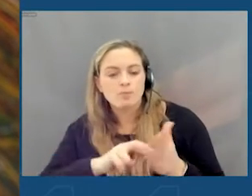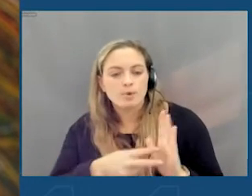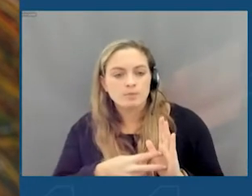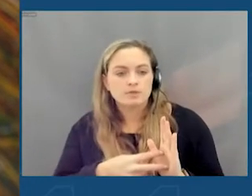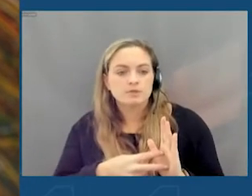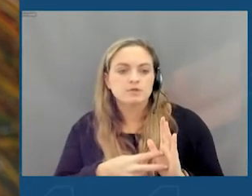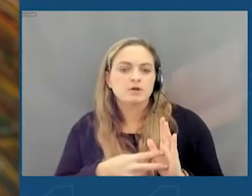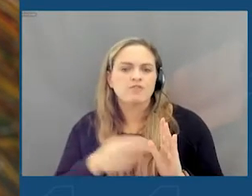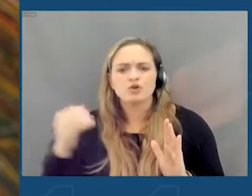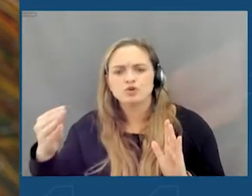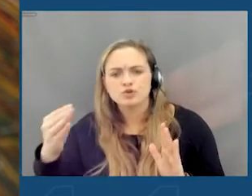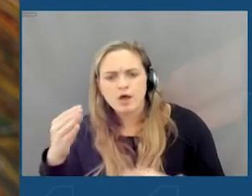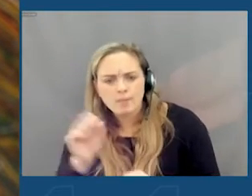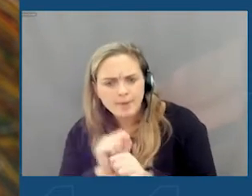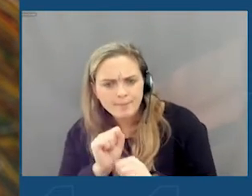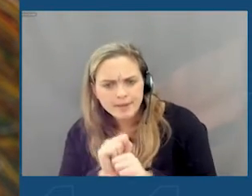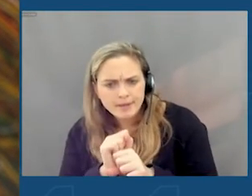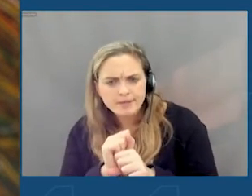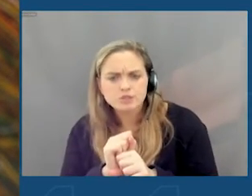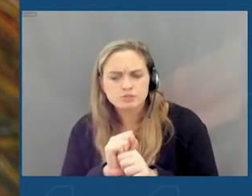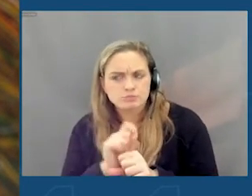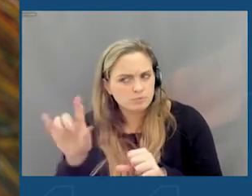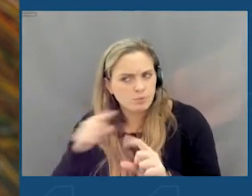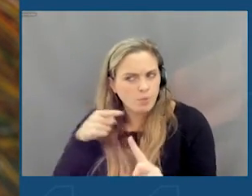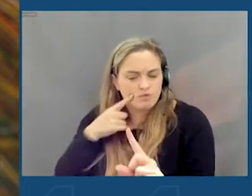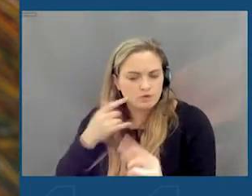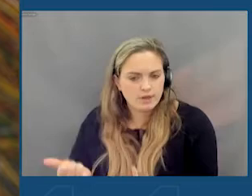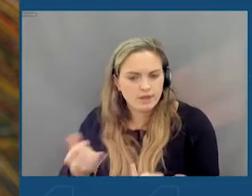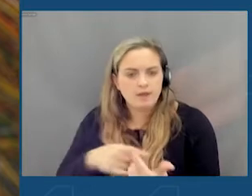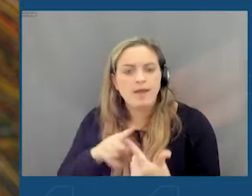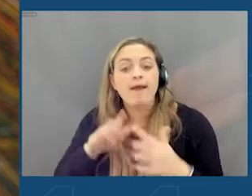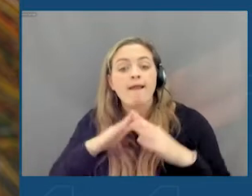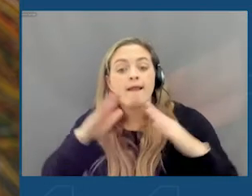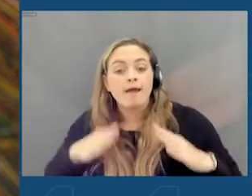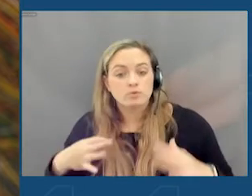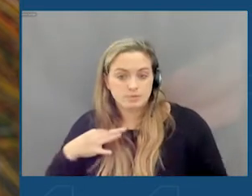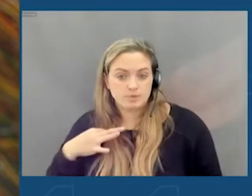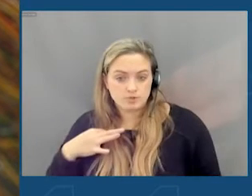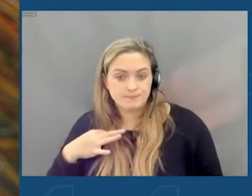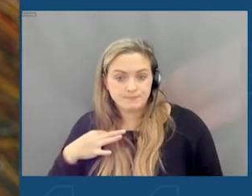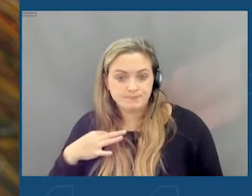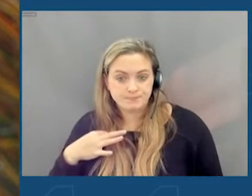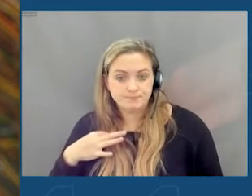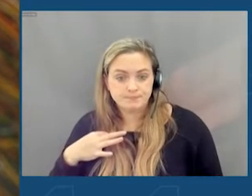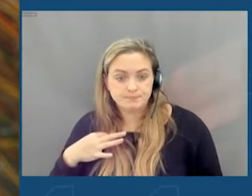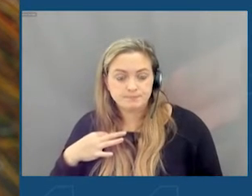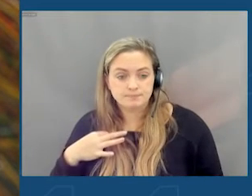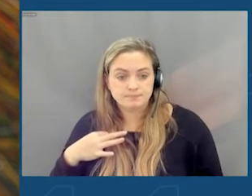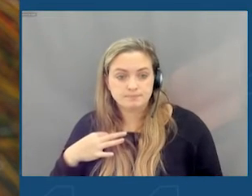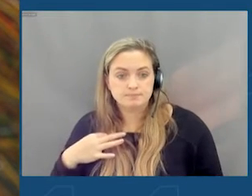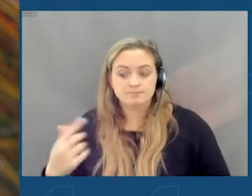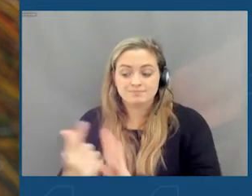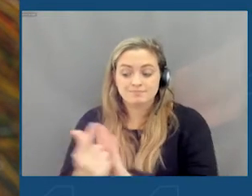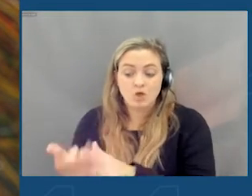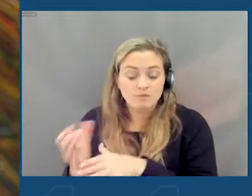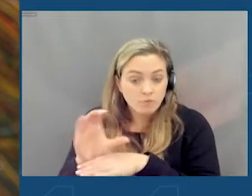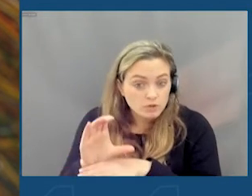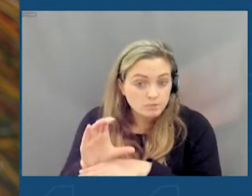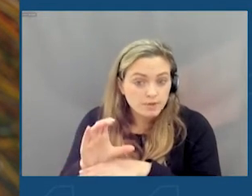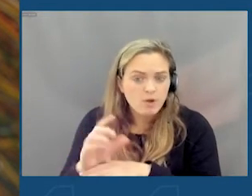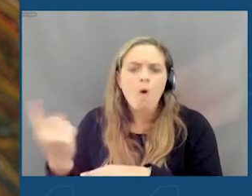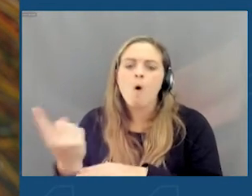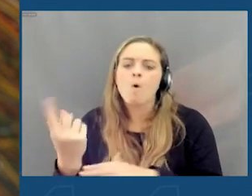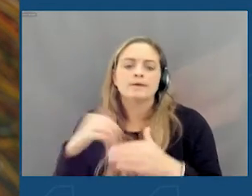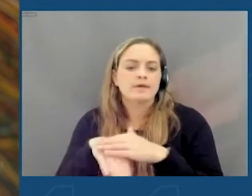job applications, which is what we're doing here today, and housing applications. Law enforcement will always